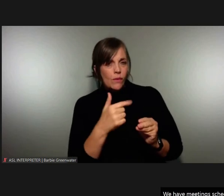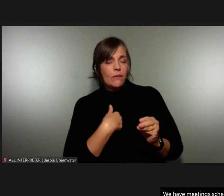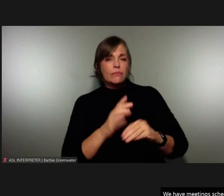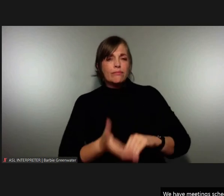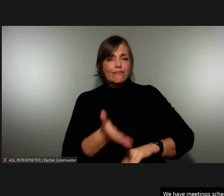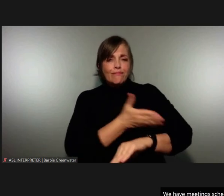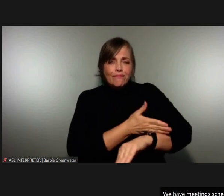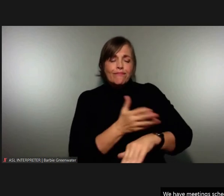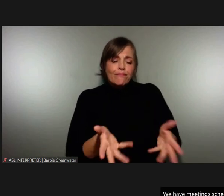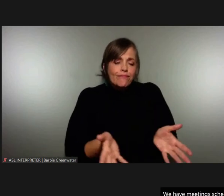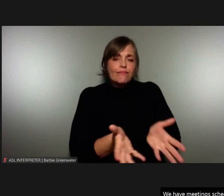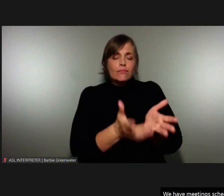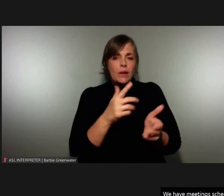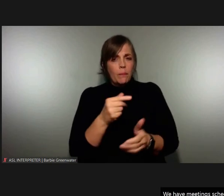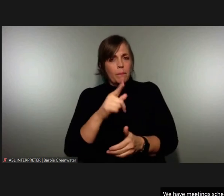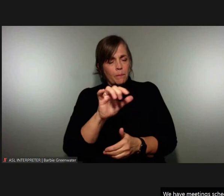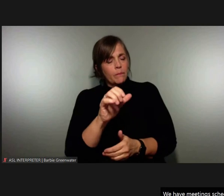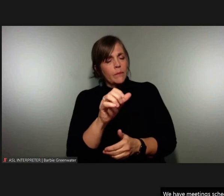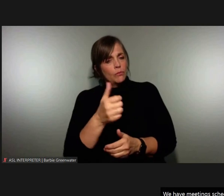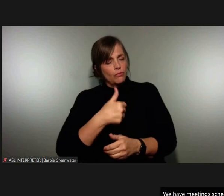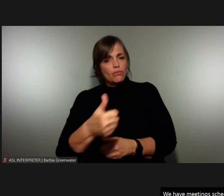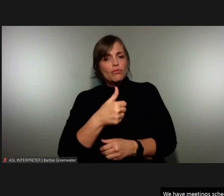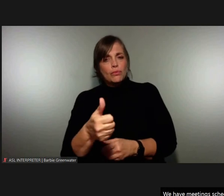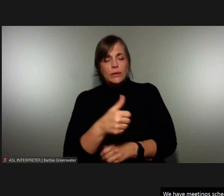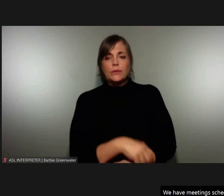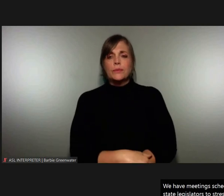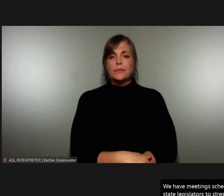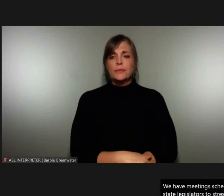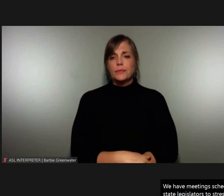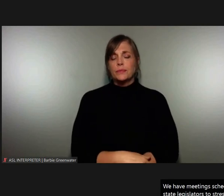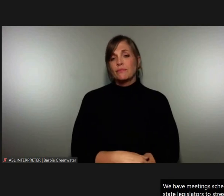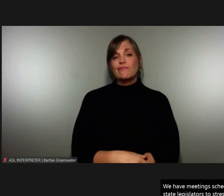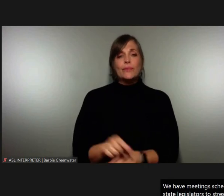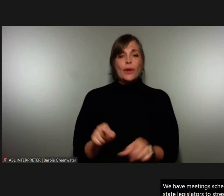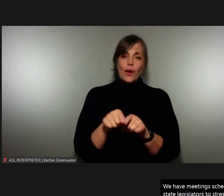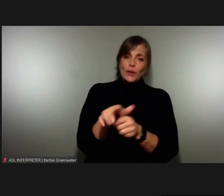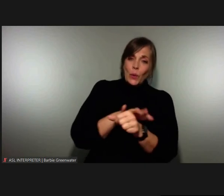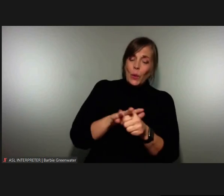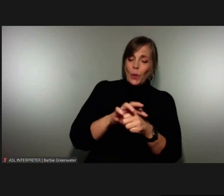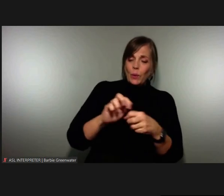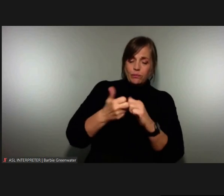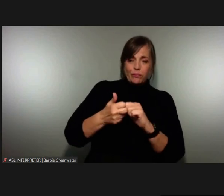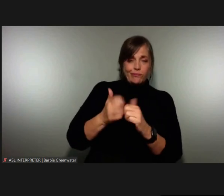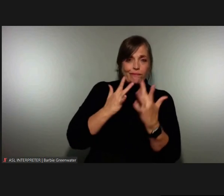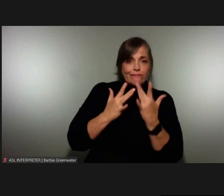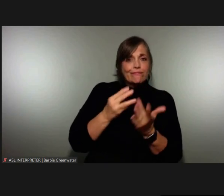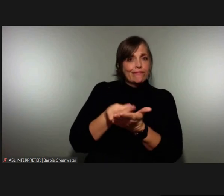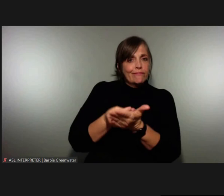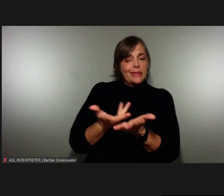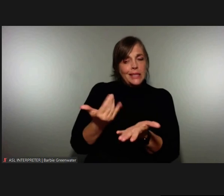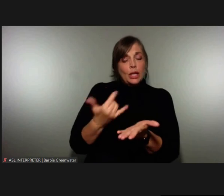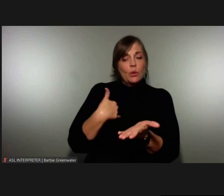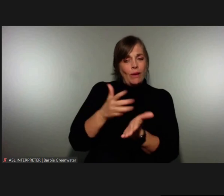state-level support of our public transit agencies. We will also be talking about the local funding issue that TARTA faces, and we'll be asking